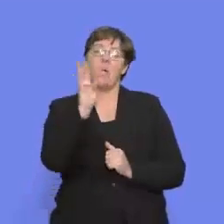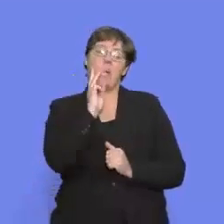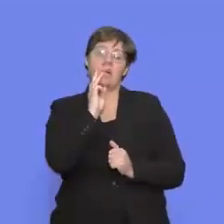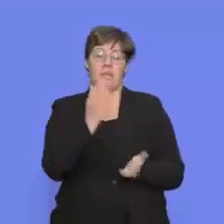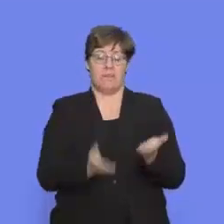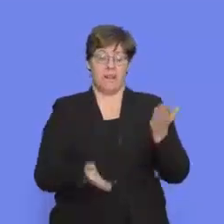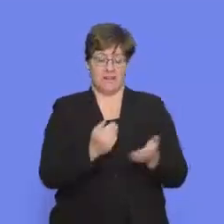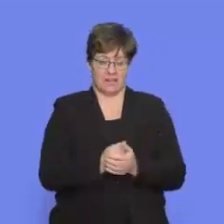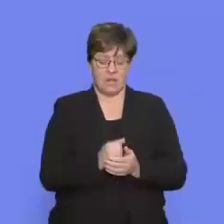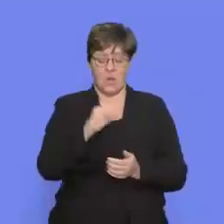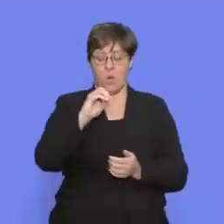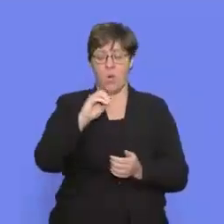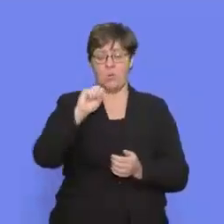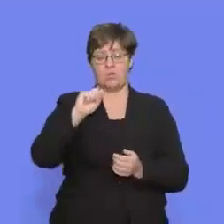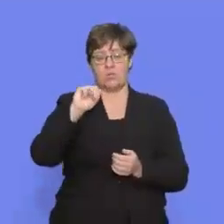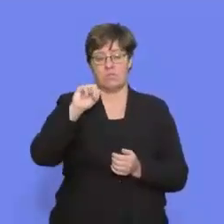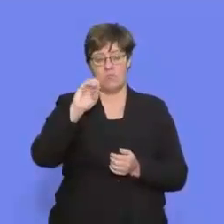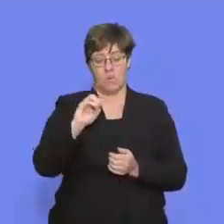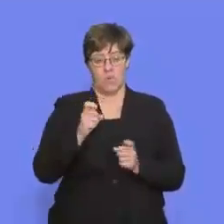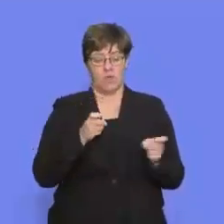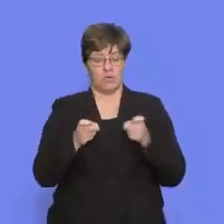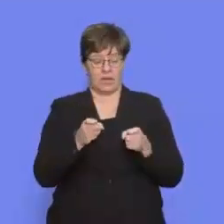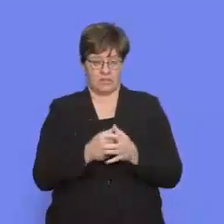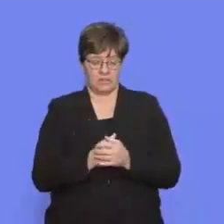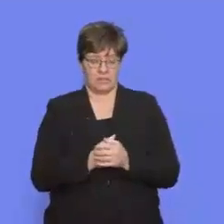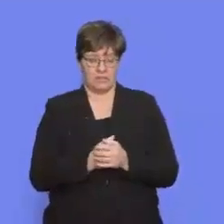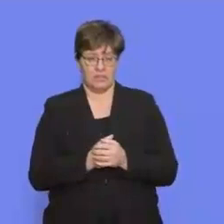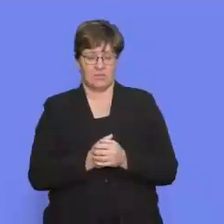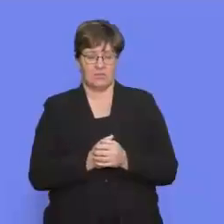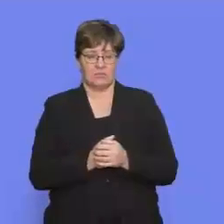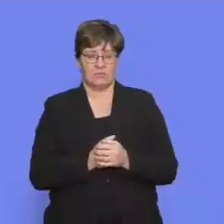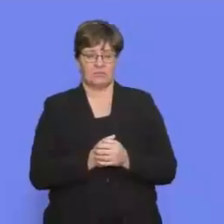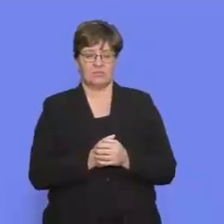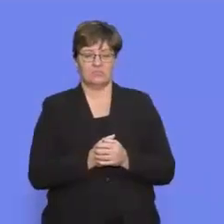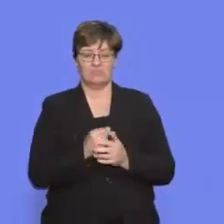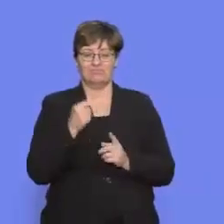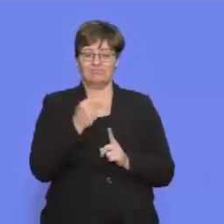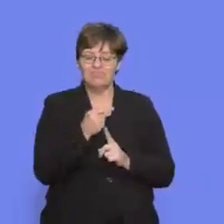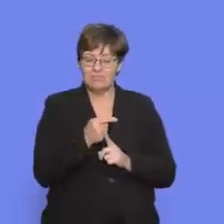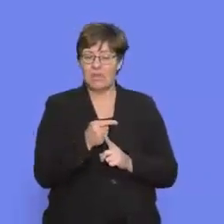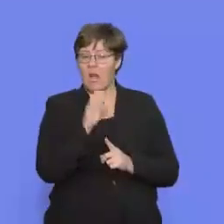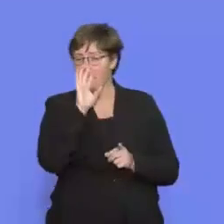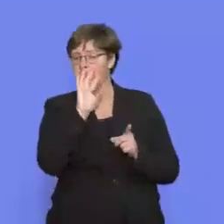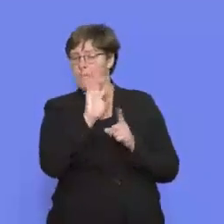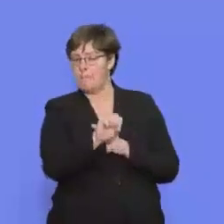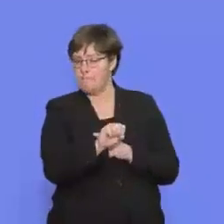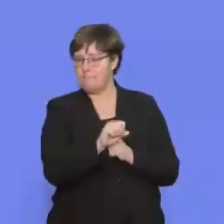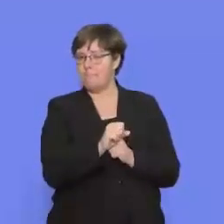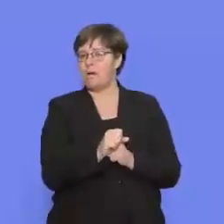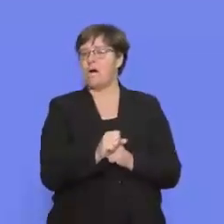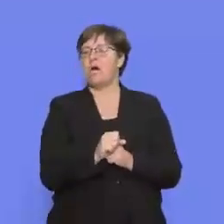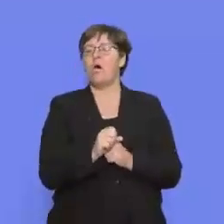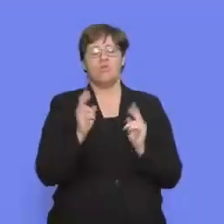osmoregulation. Here, it's where now we see normal water level.